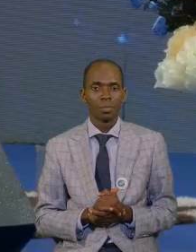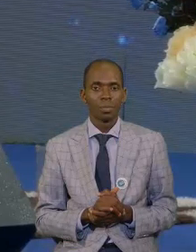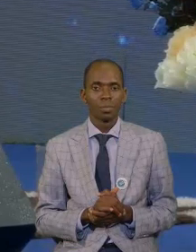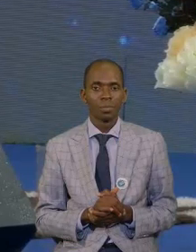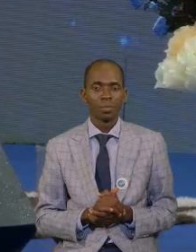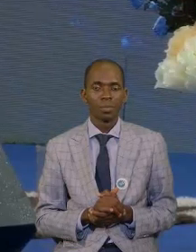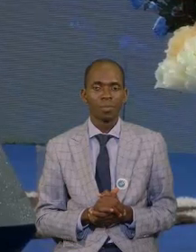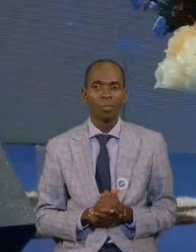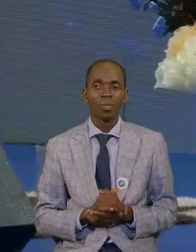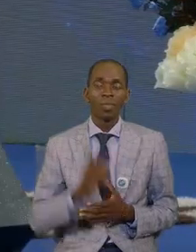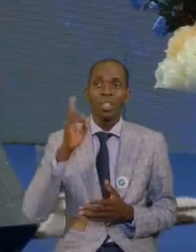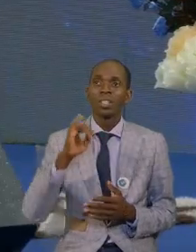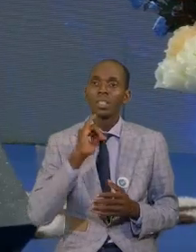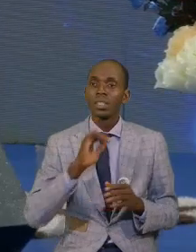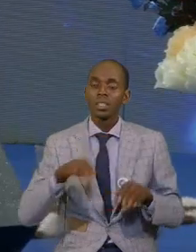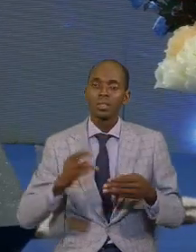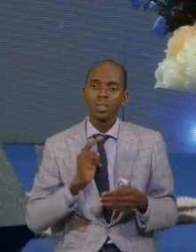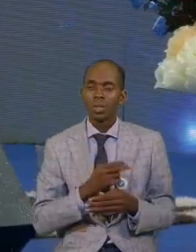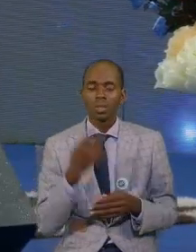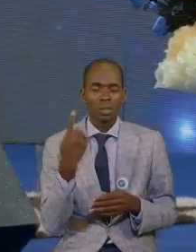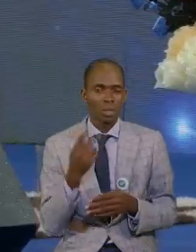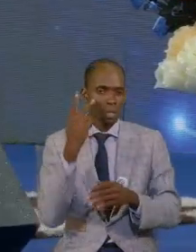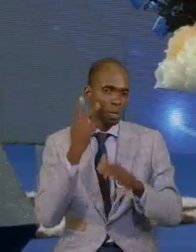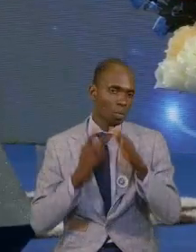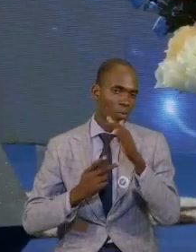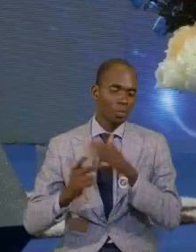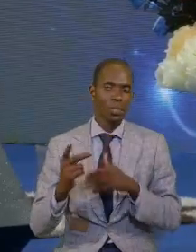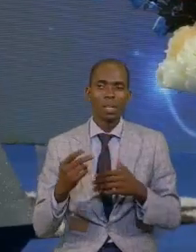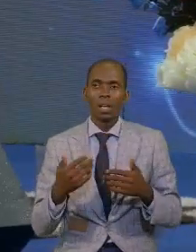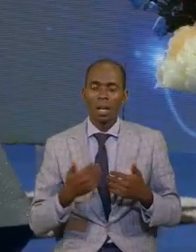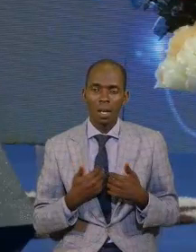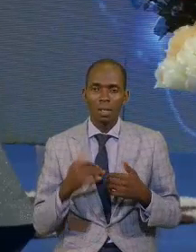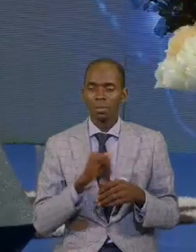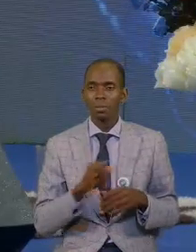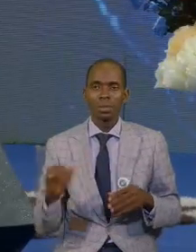It's giving us apostles and prophets, evangelists, pastors and teachers.